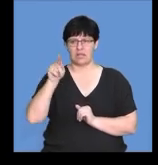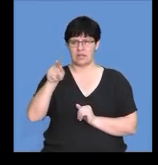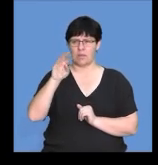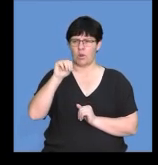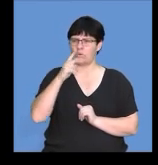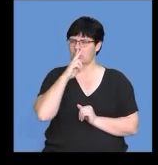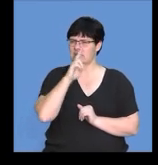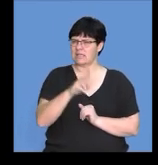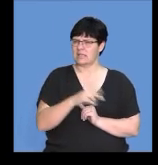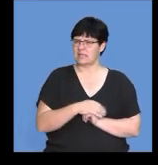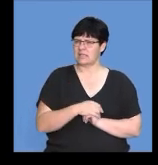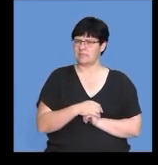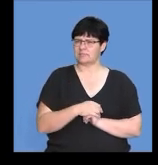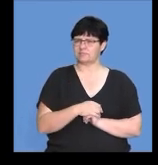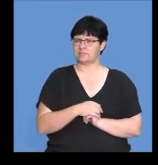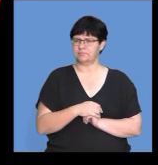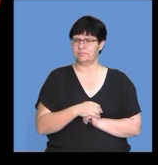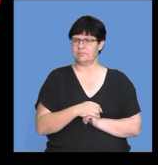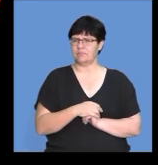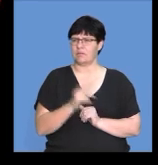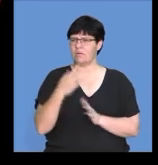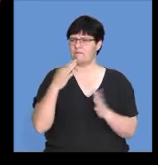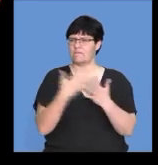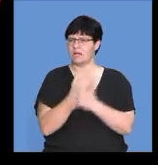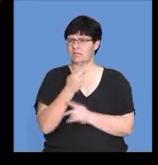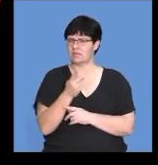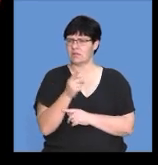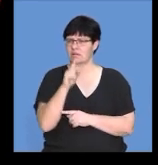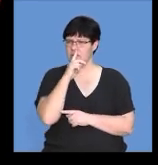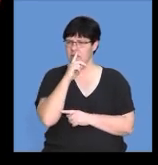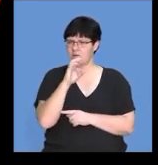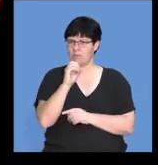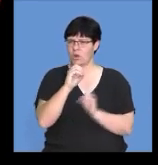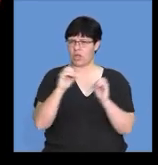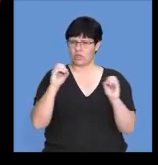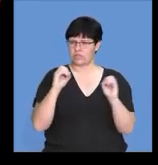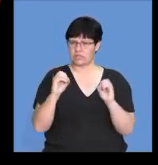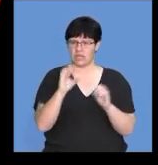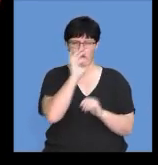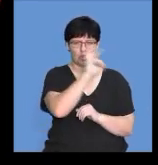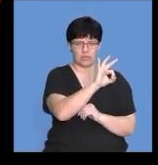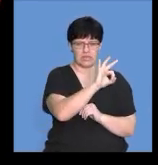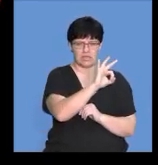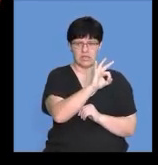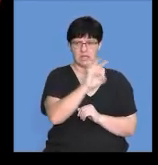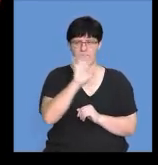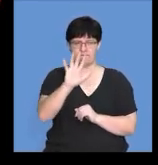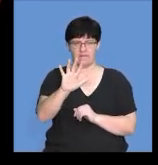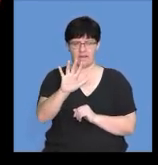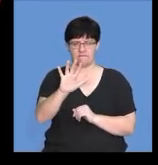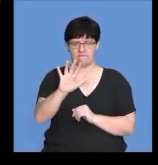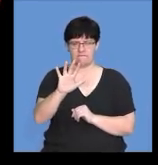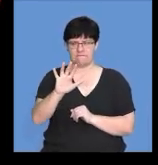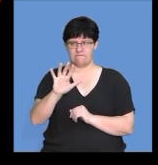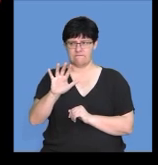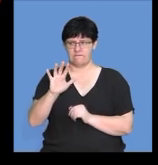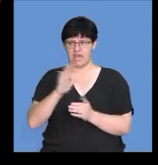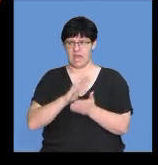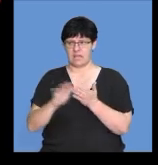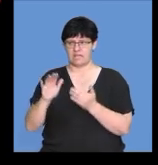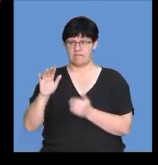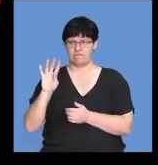the diagram. So we've gone through very quickly. We're looking at molecules 3, 5,